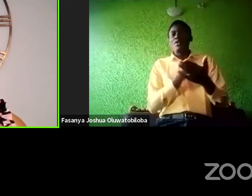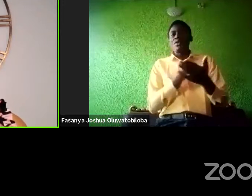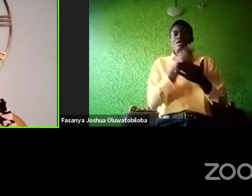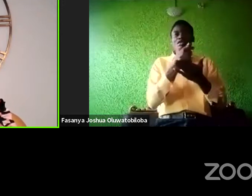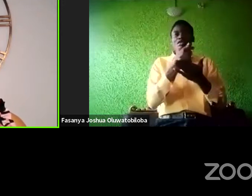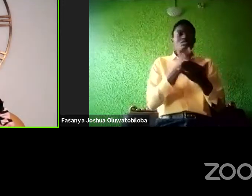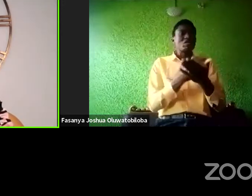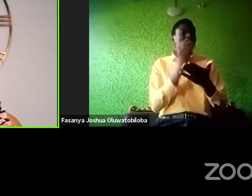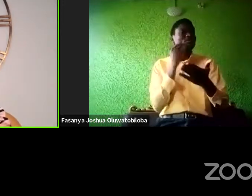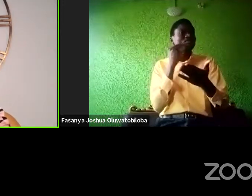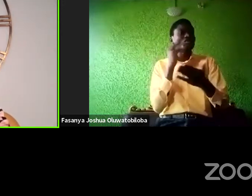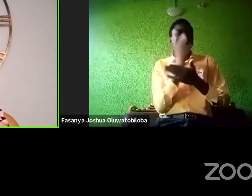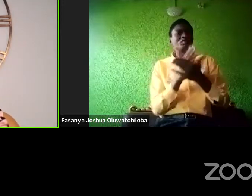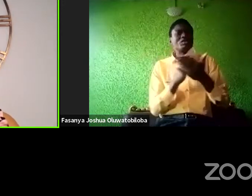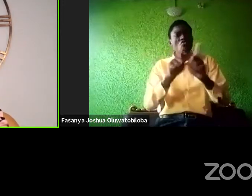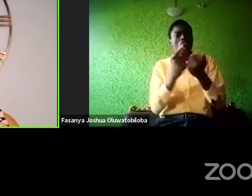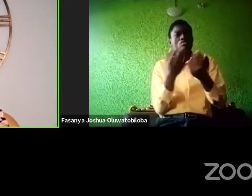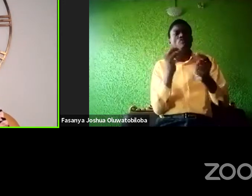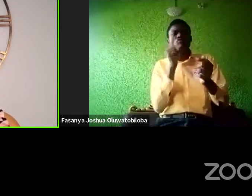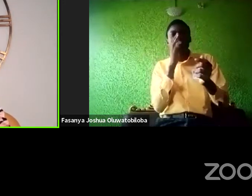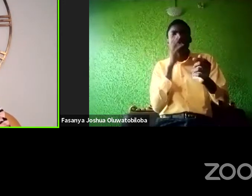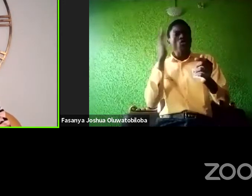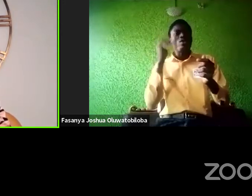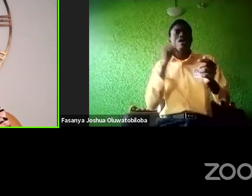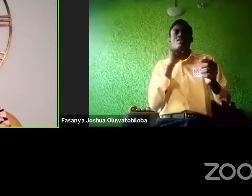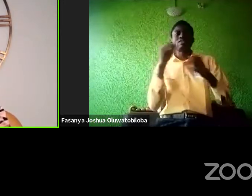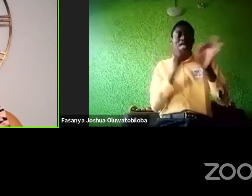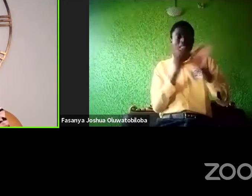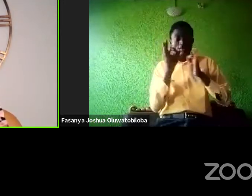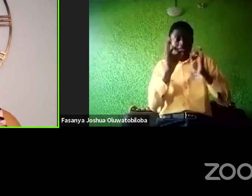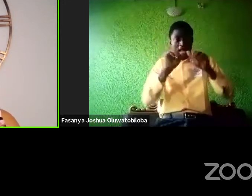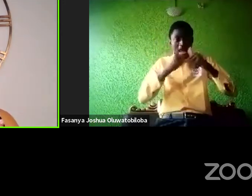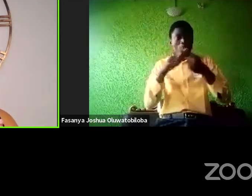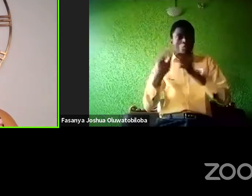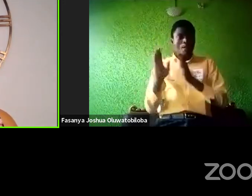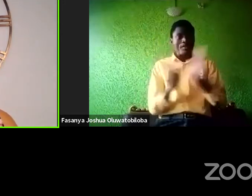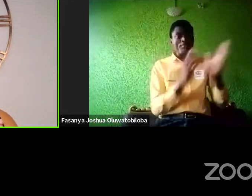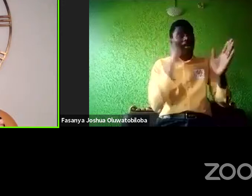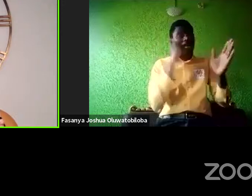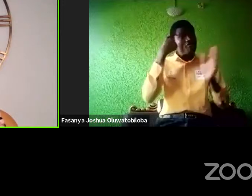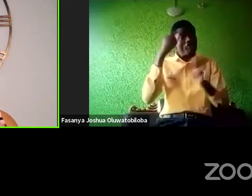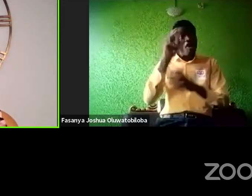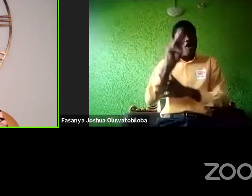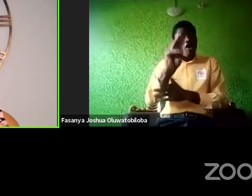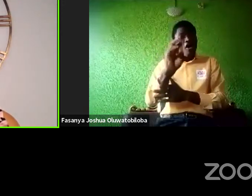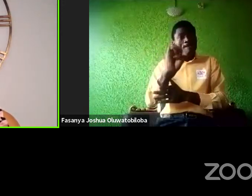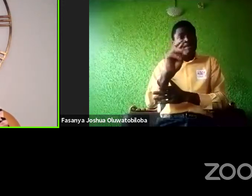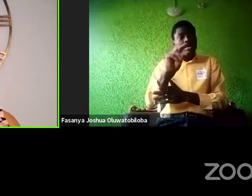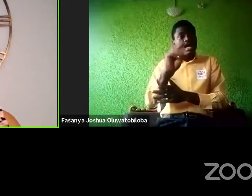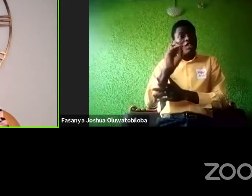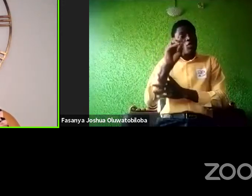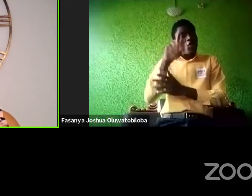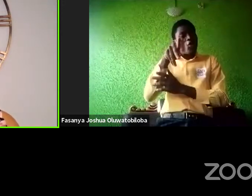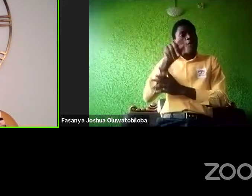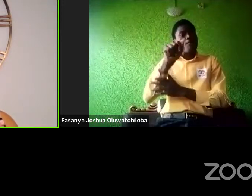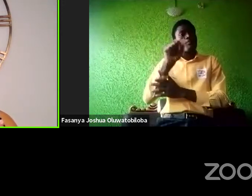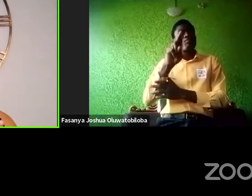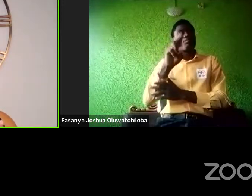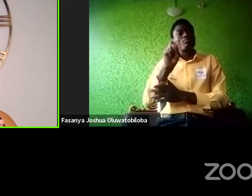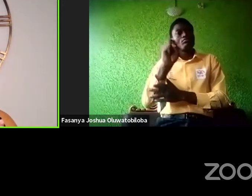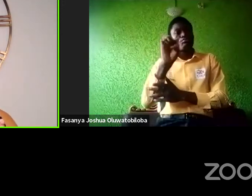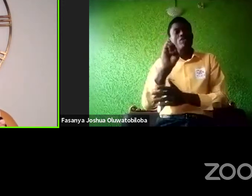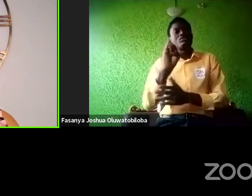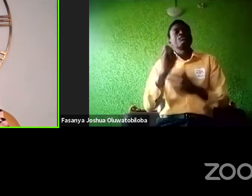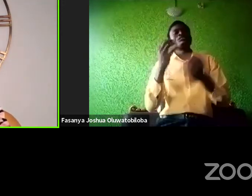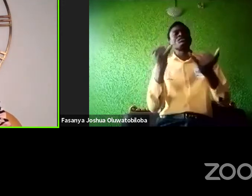how to prepare for menopause? And for me, that have life examples of what people had gone through menopause, it was easier for me to connect with